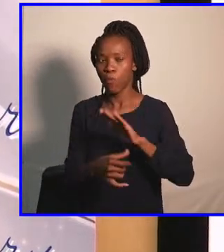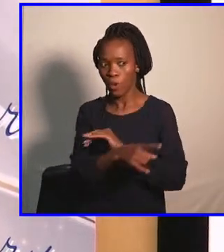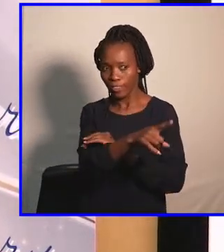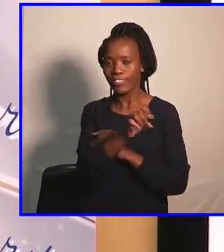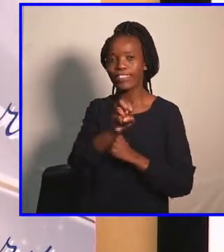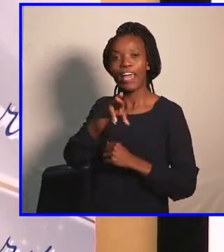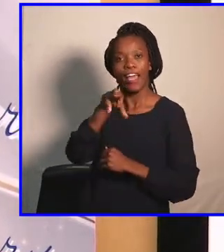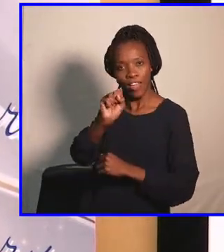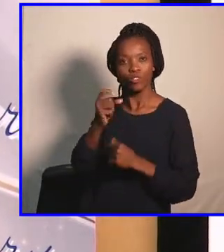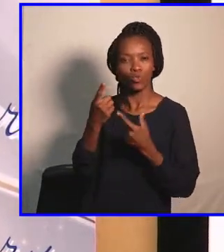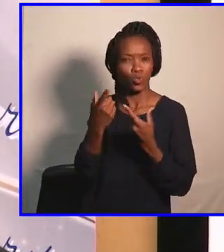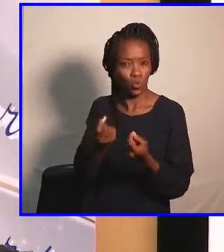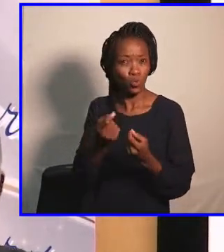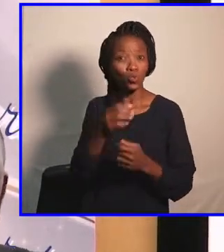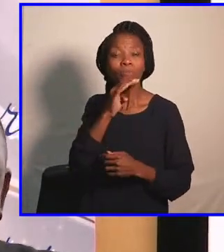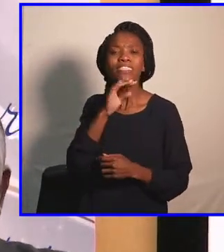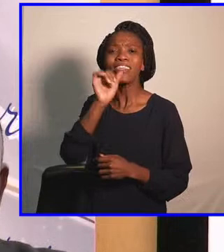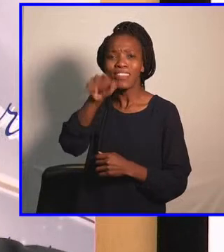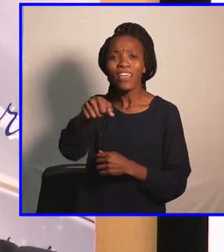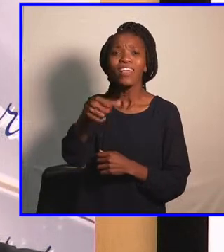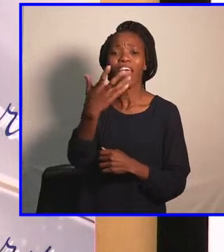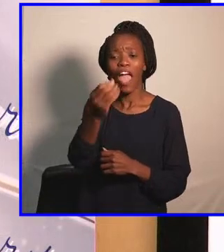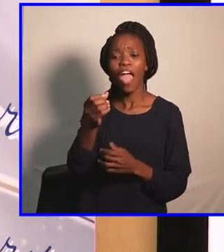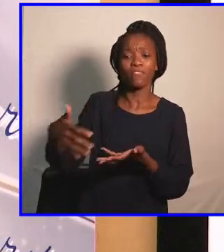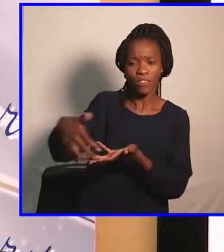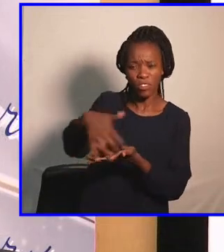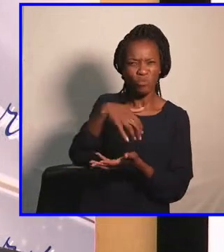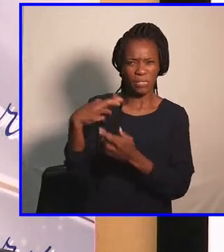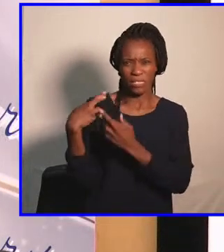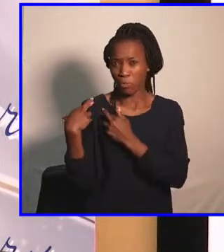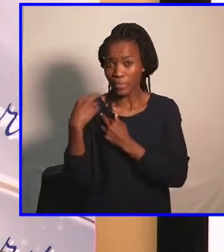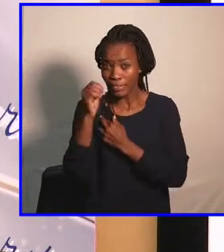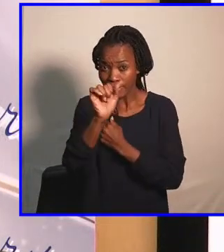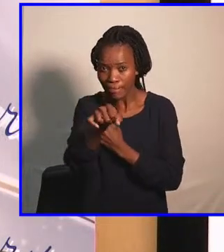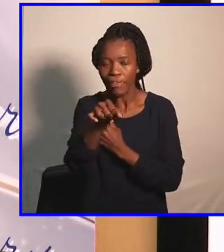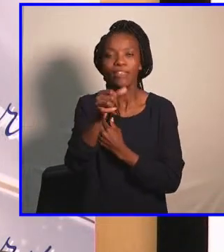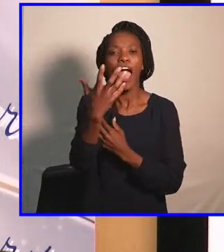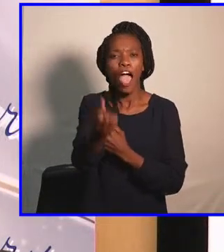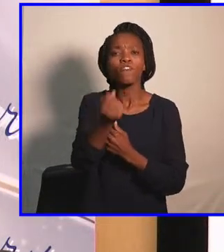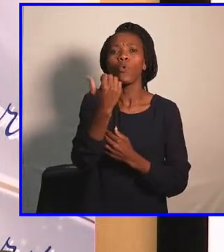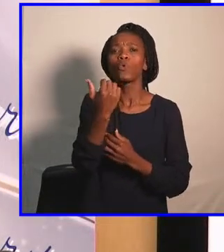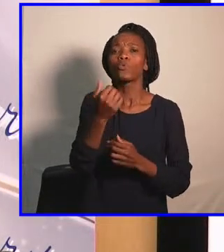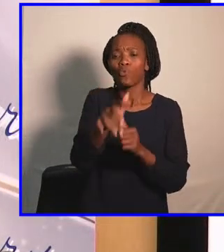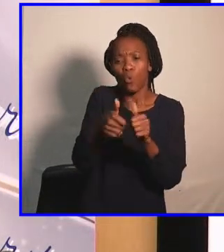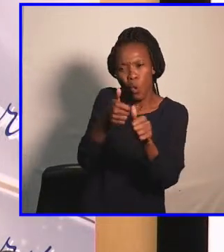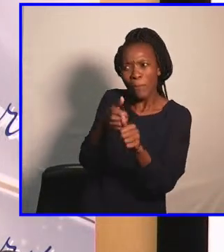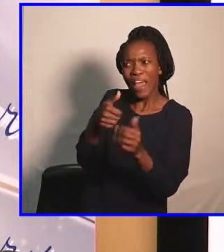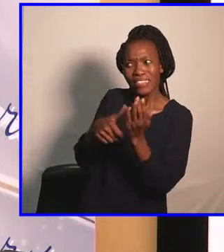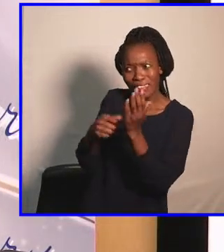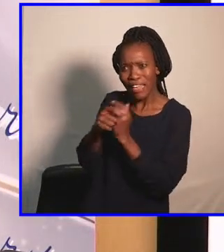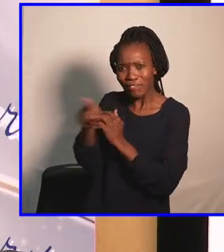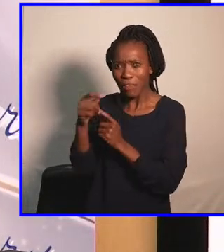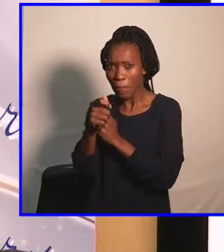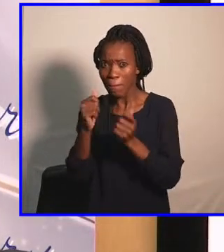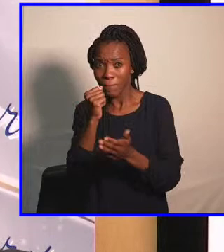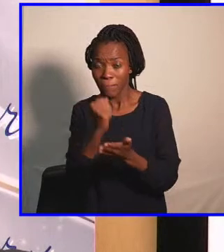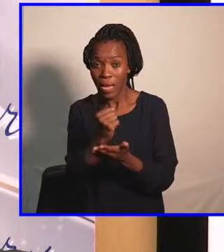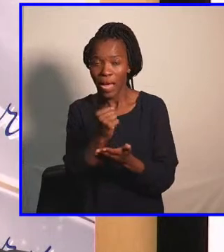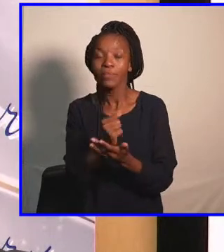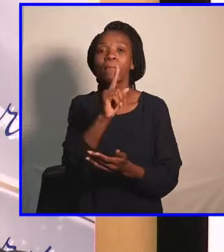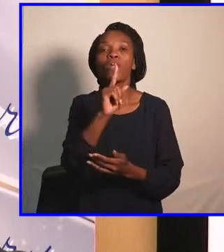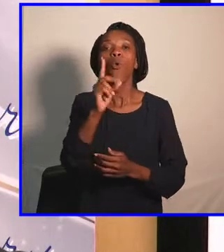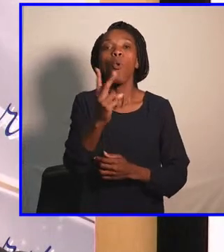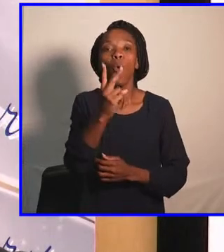and compliance mandate, SARS was created to have a transformative